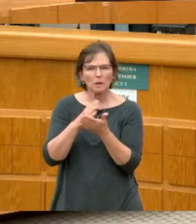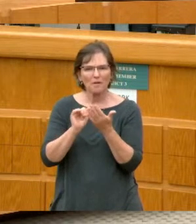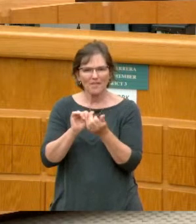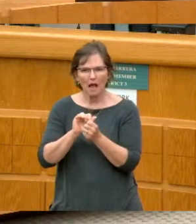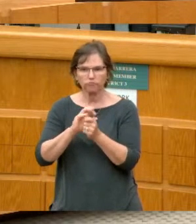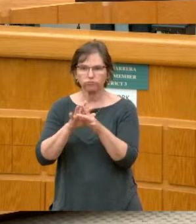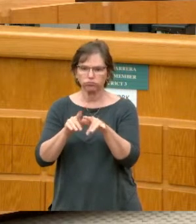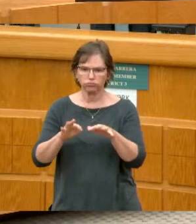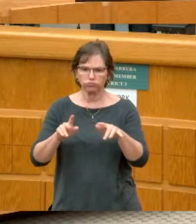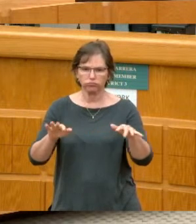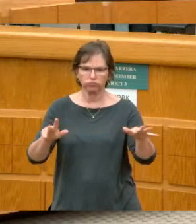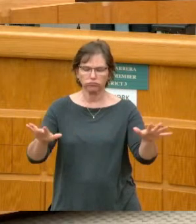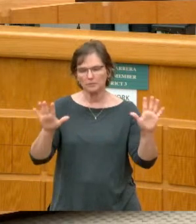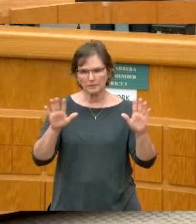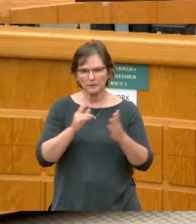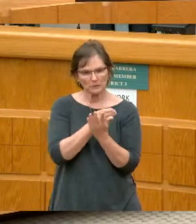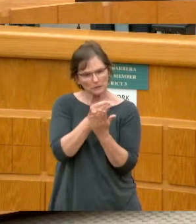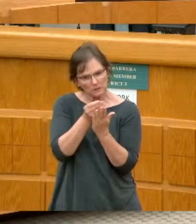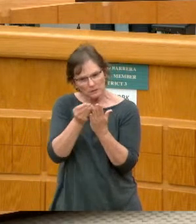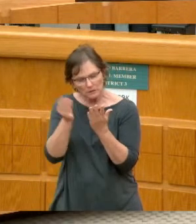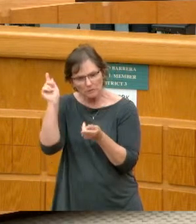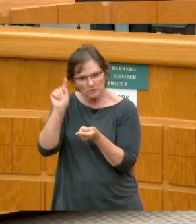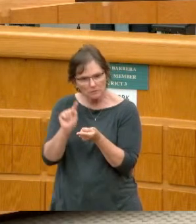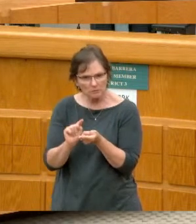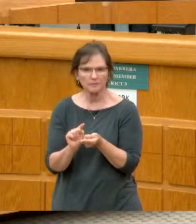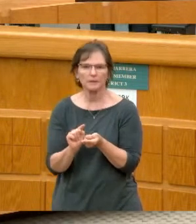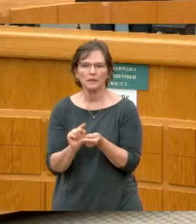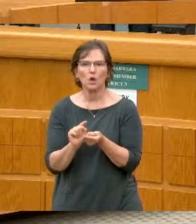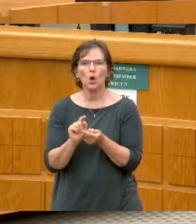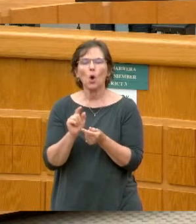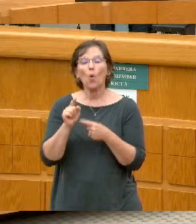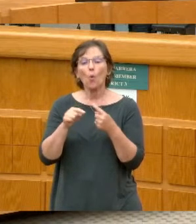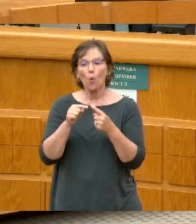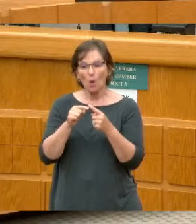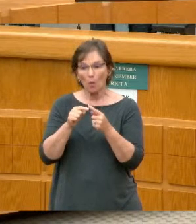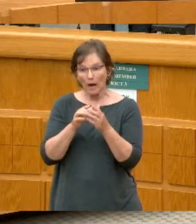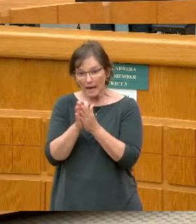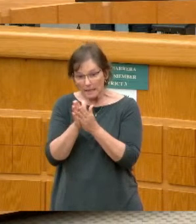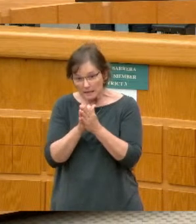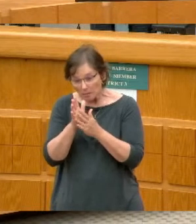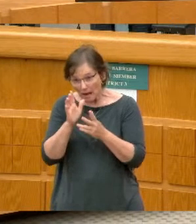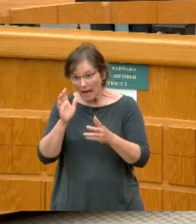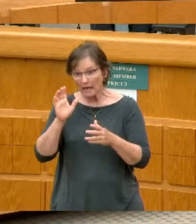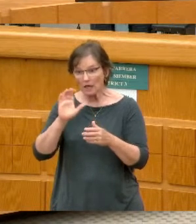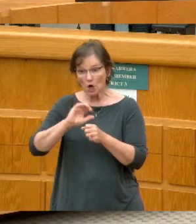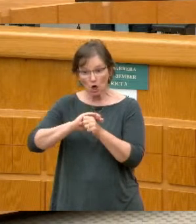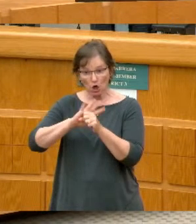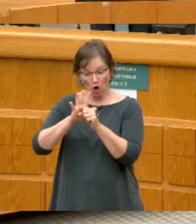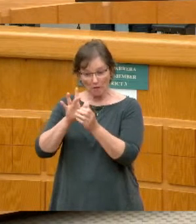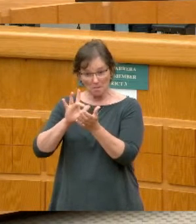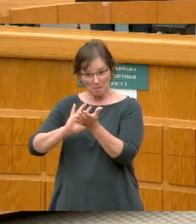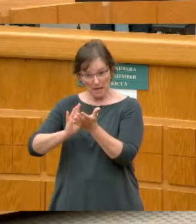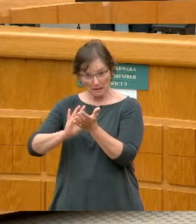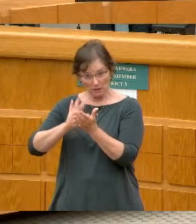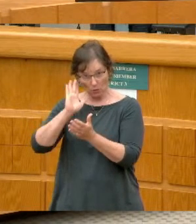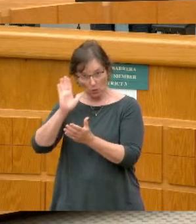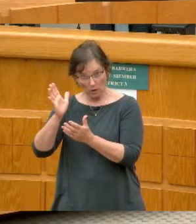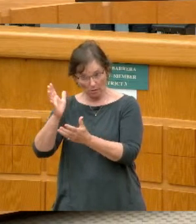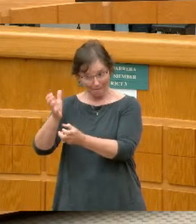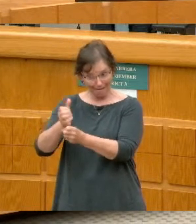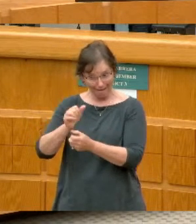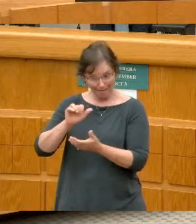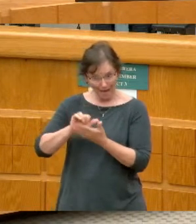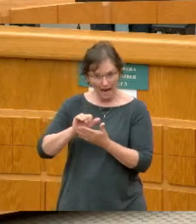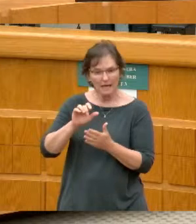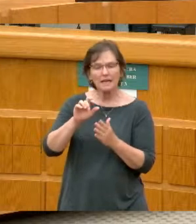announcement. These are his words. Swift distribution of vaccines and medical treatments will begin to heal those suffering from COVID-19,